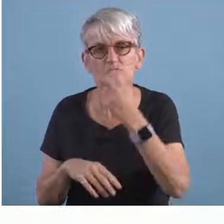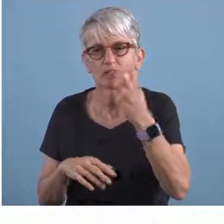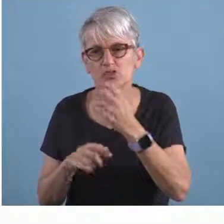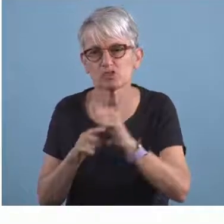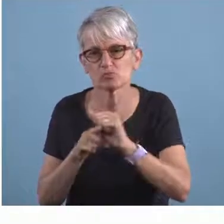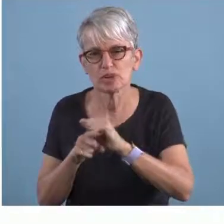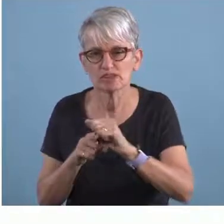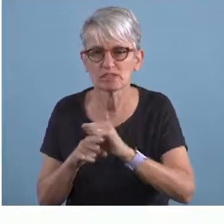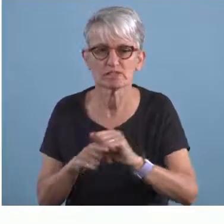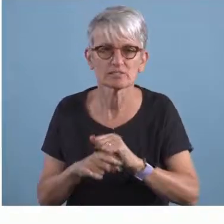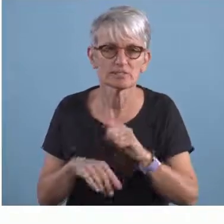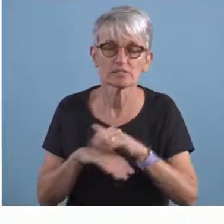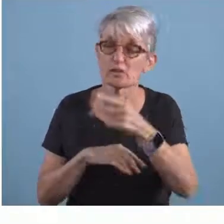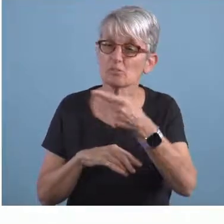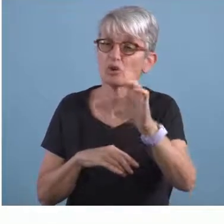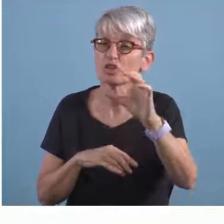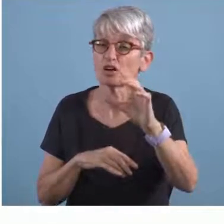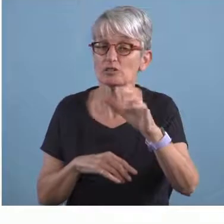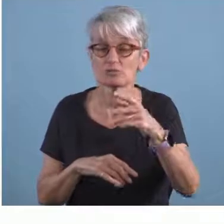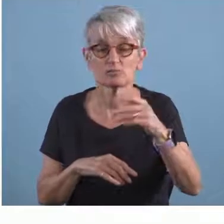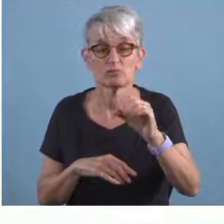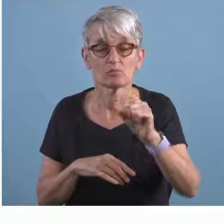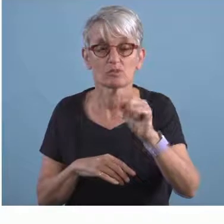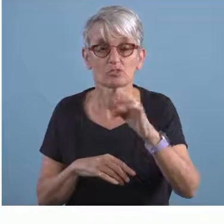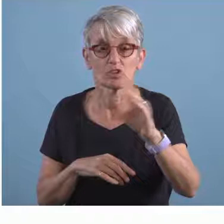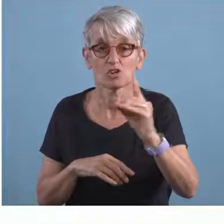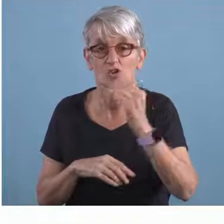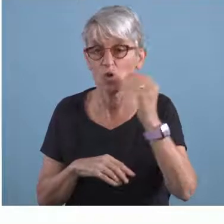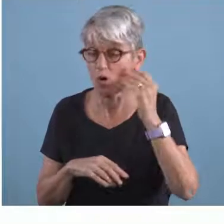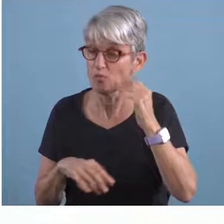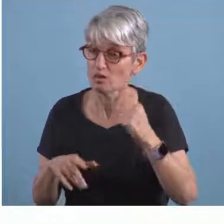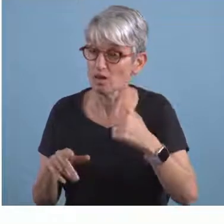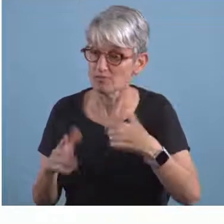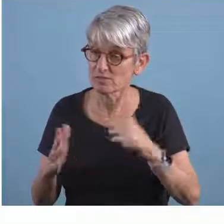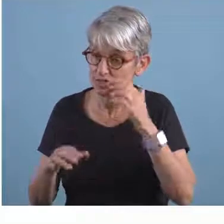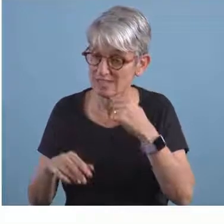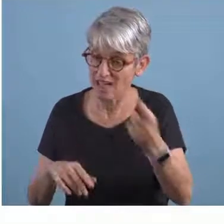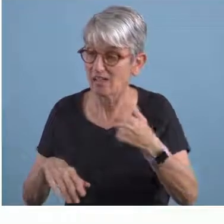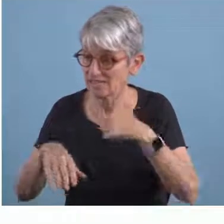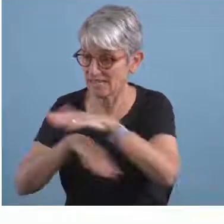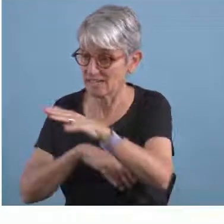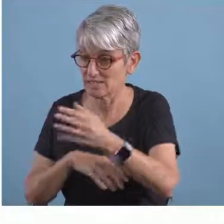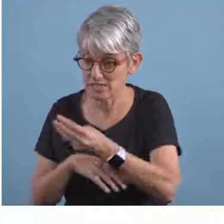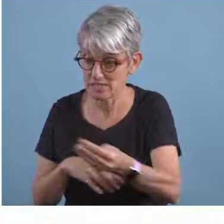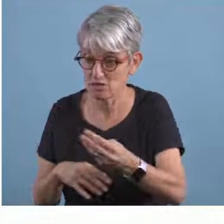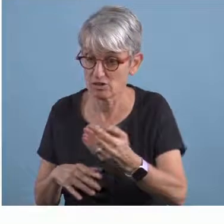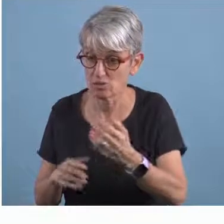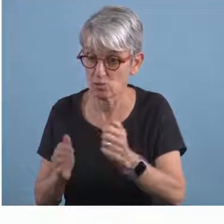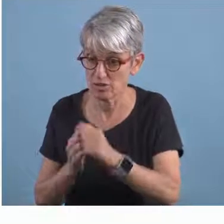Send postcards home to tell them you sent speech practice materials to the kids.